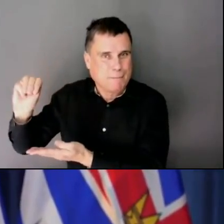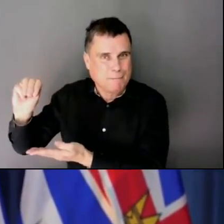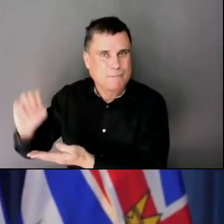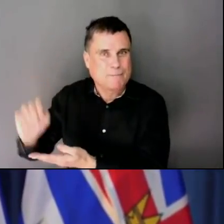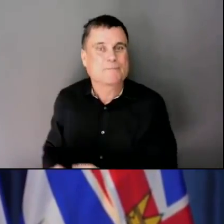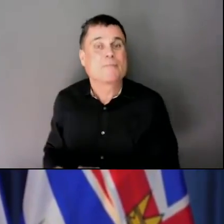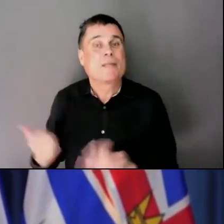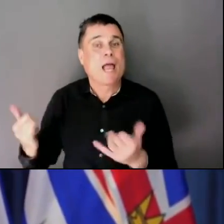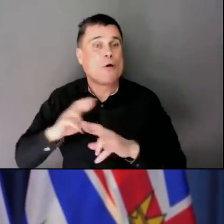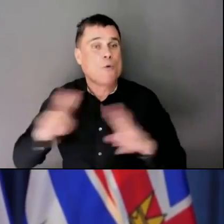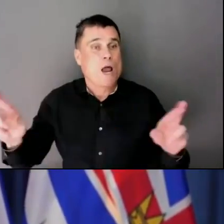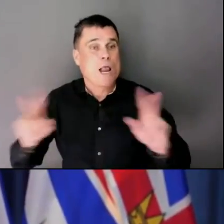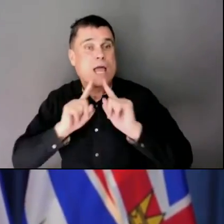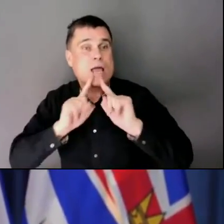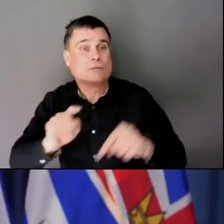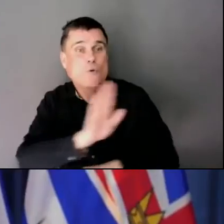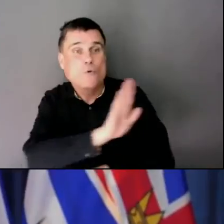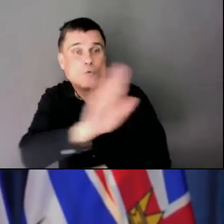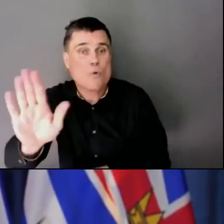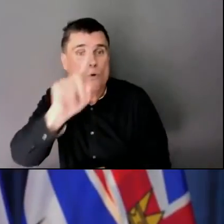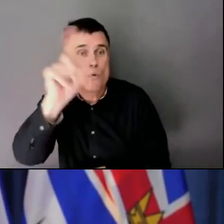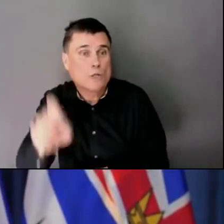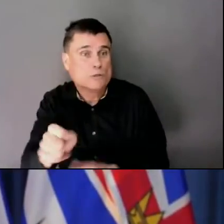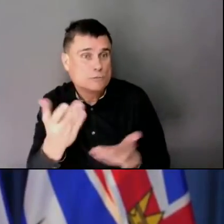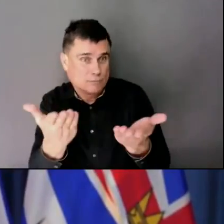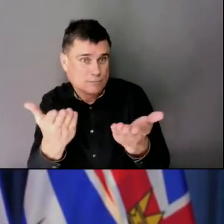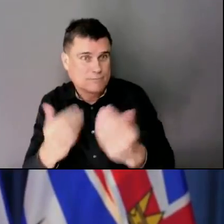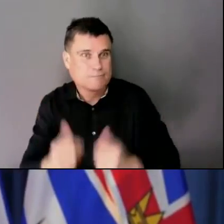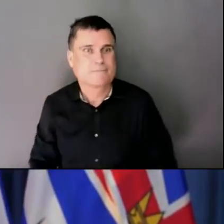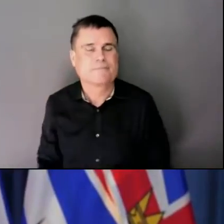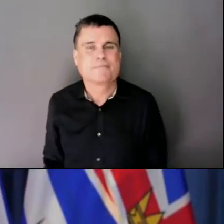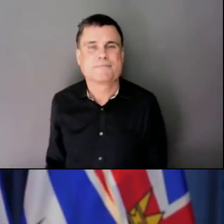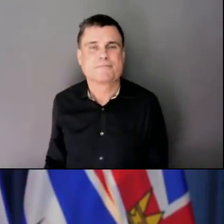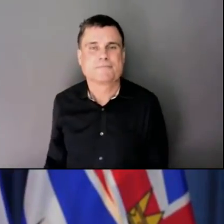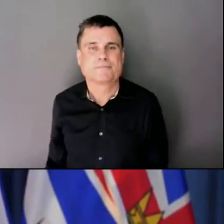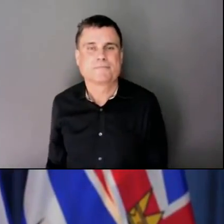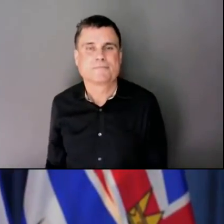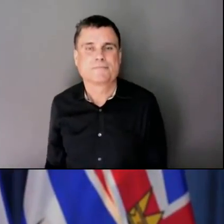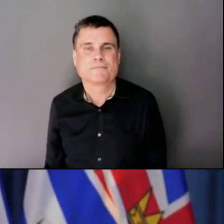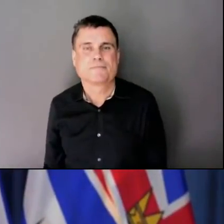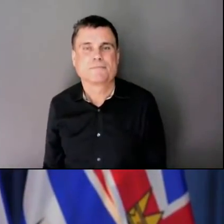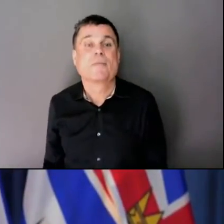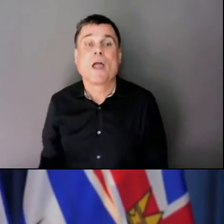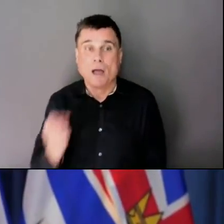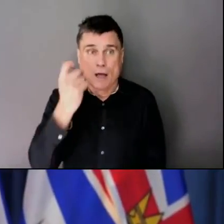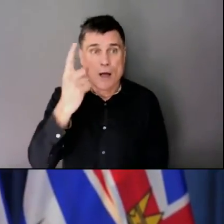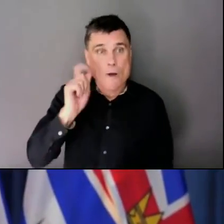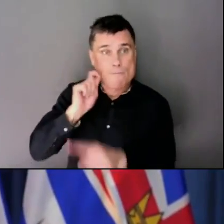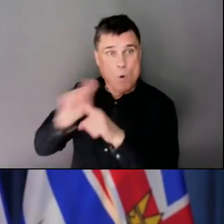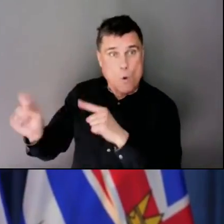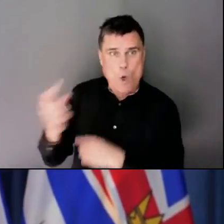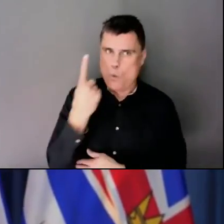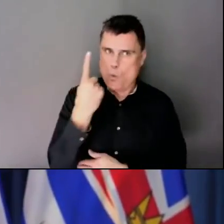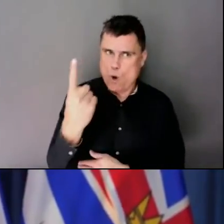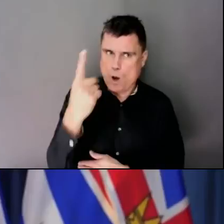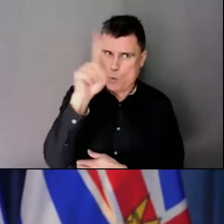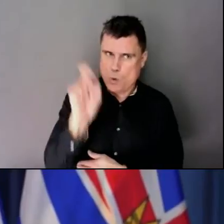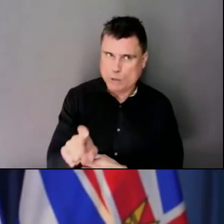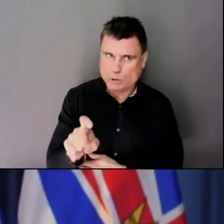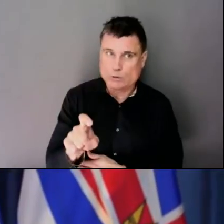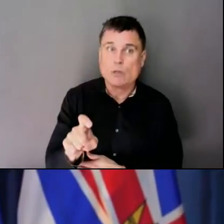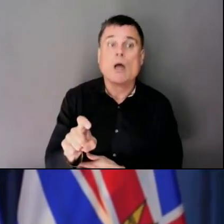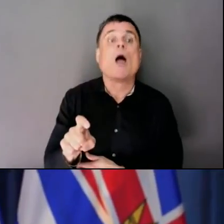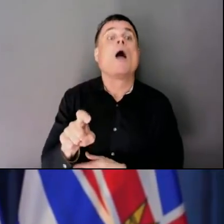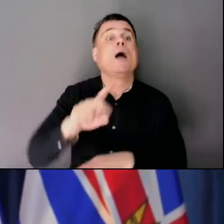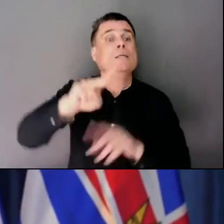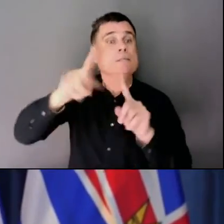questions you may have. Reminder to reporters on the line, please press star one to get into the queue if you haven't already done so.